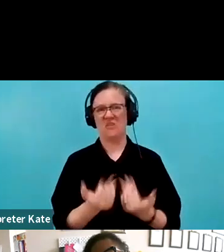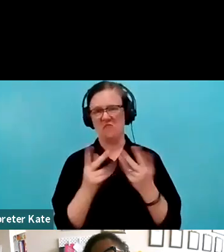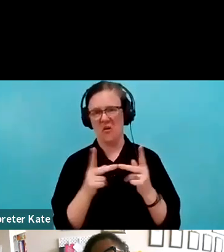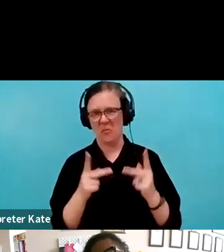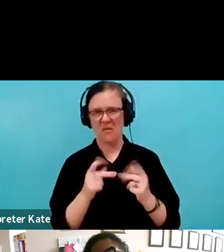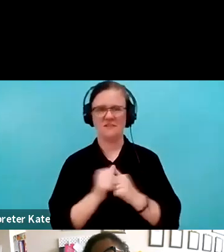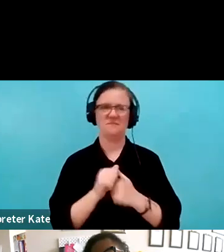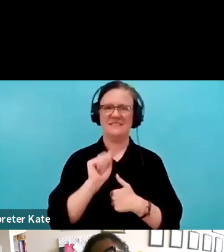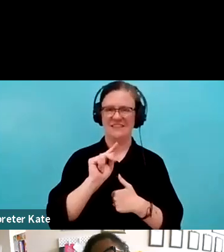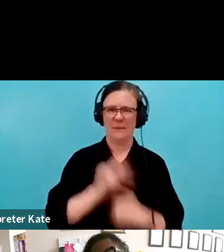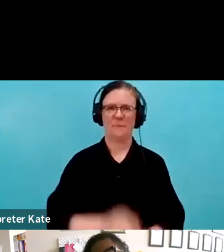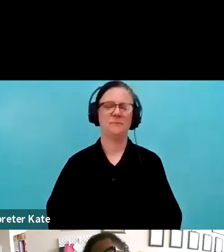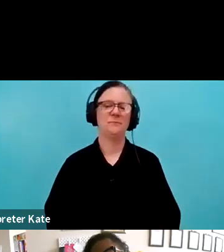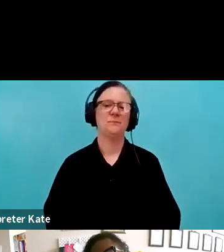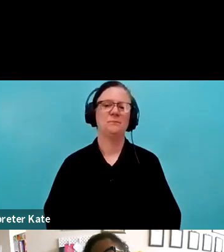a TV.